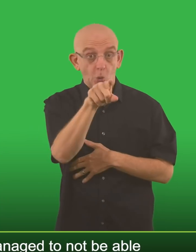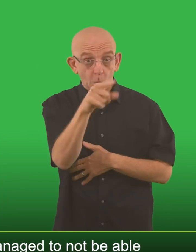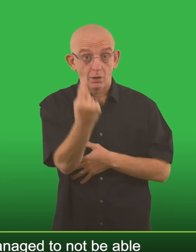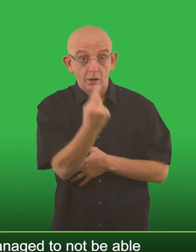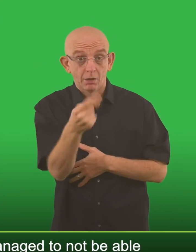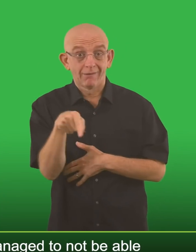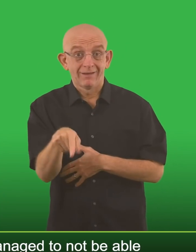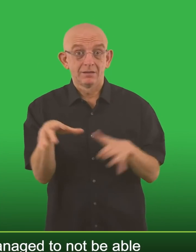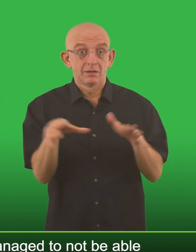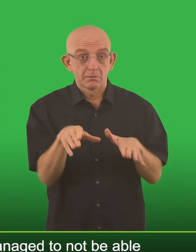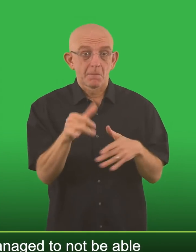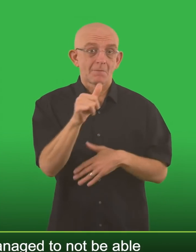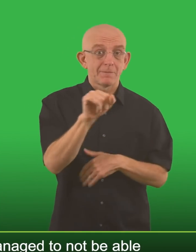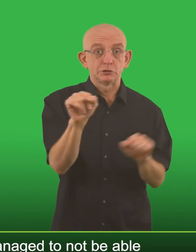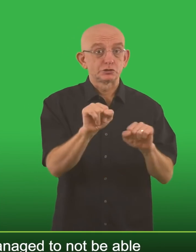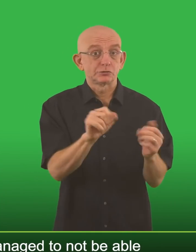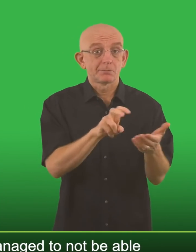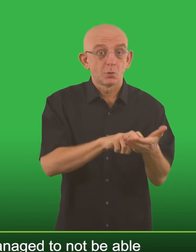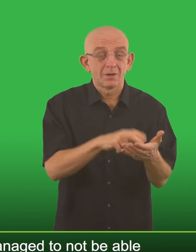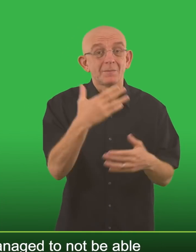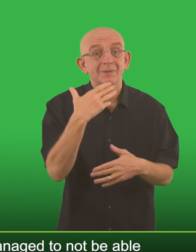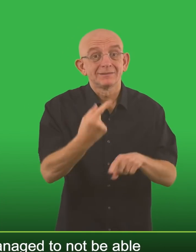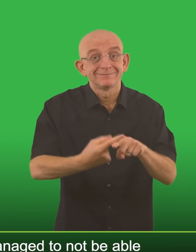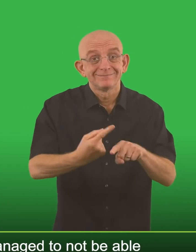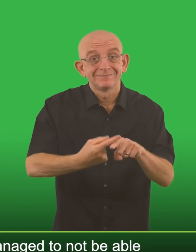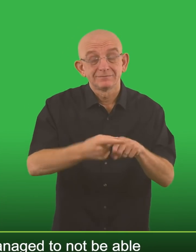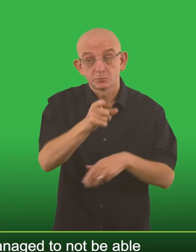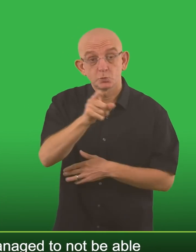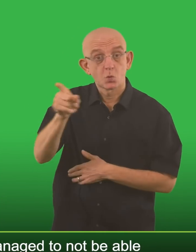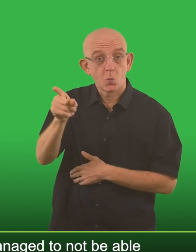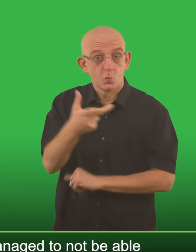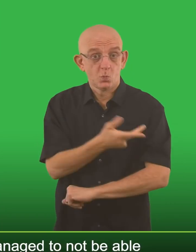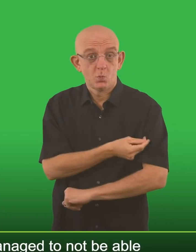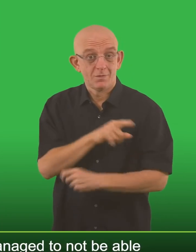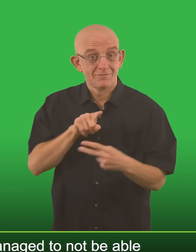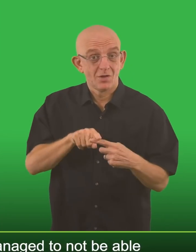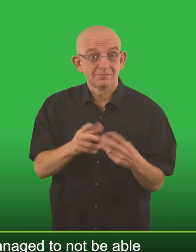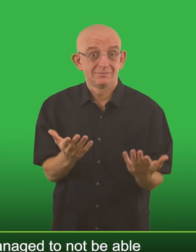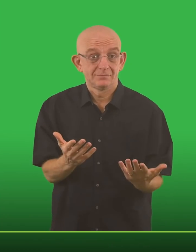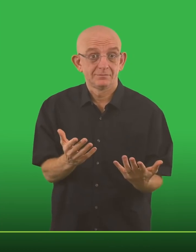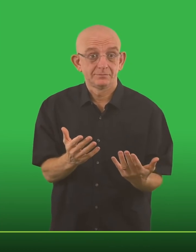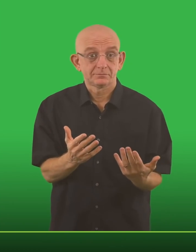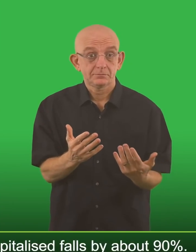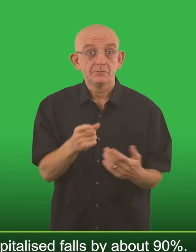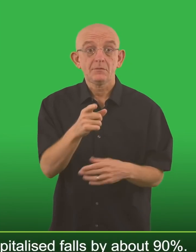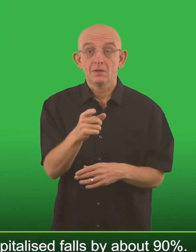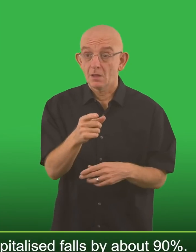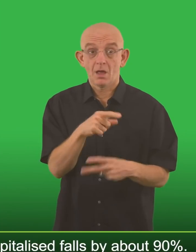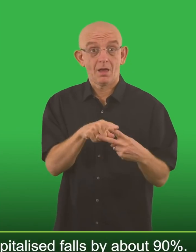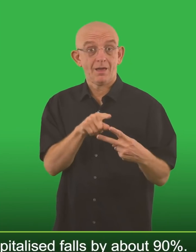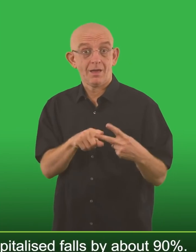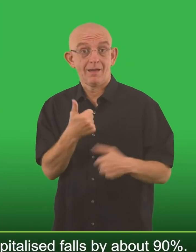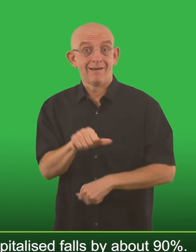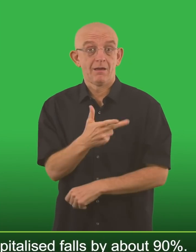that group and you've managed to not be able to book your vaccine yet, please do so as soon as you can. So